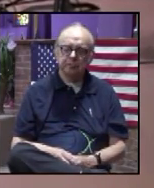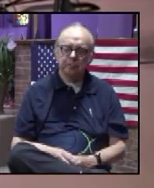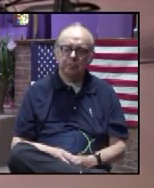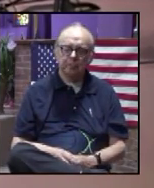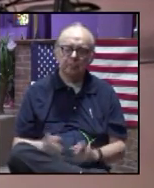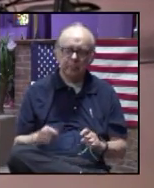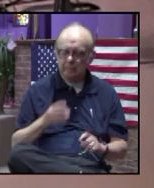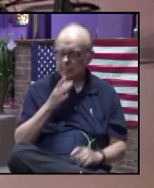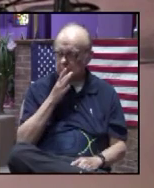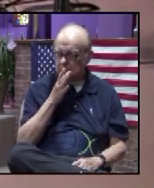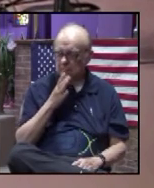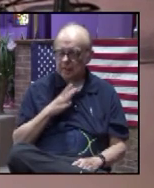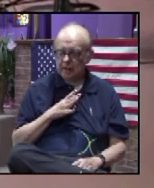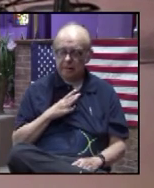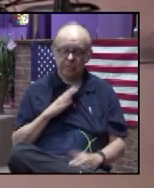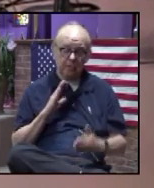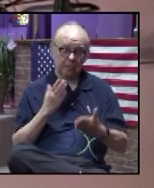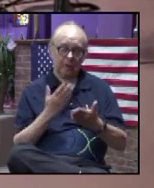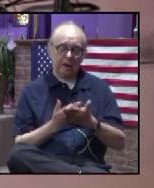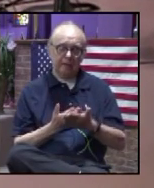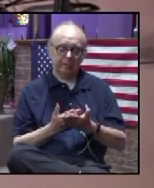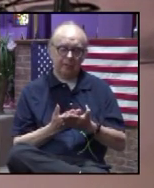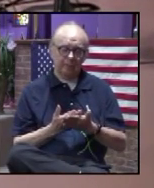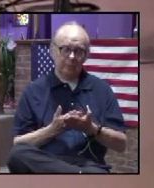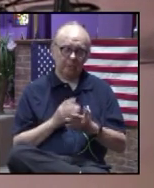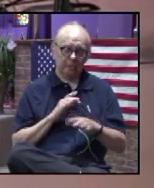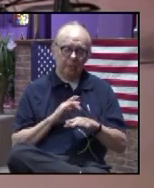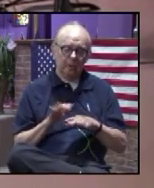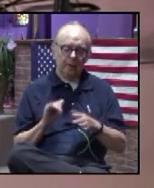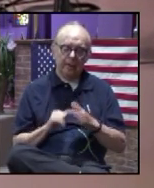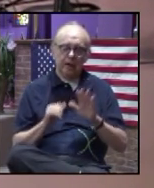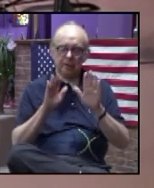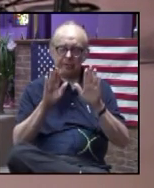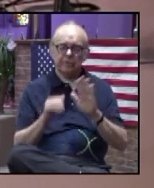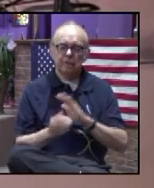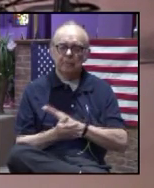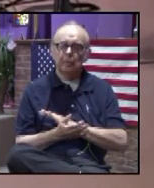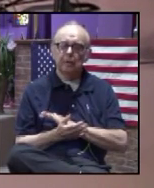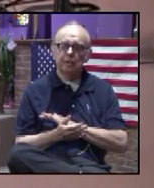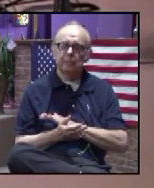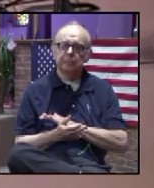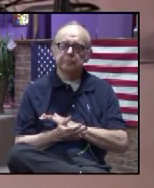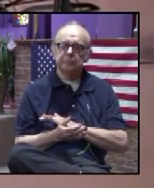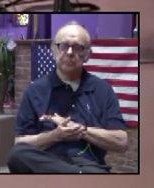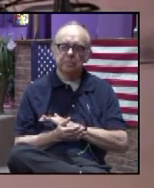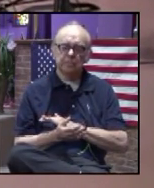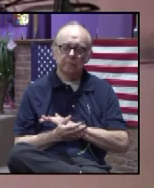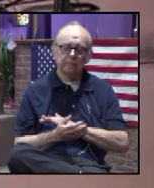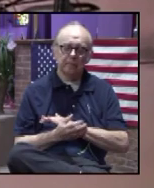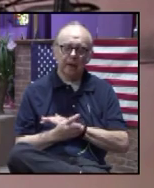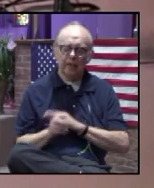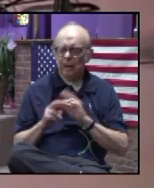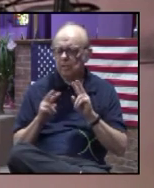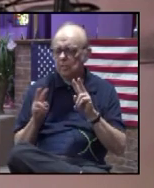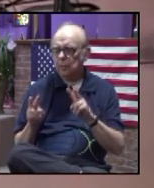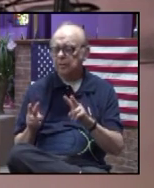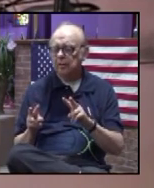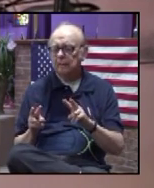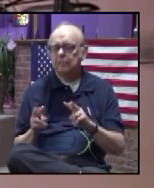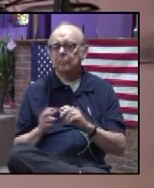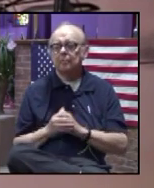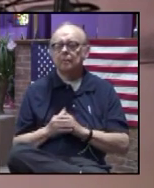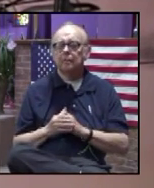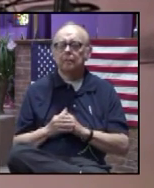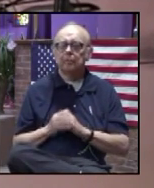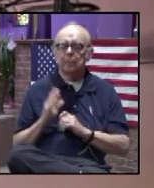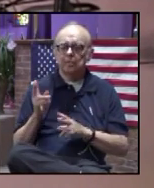When the ladies arrived early that Sunday morning and they looked and